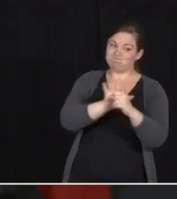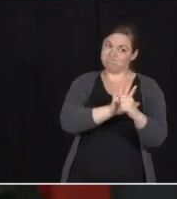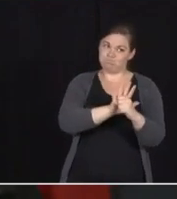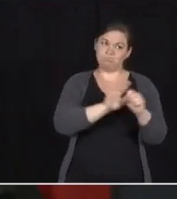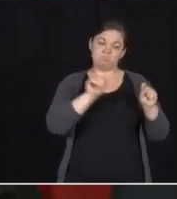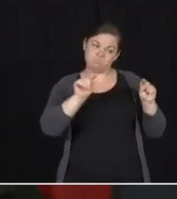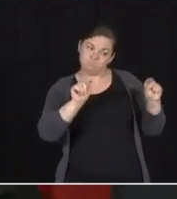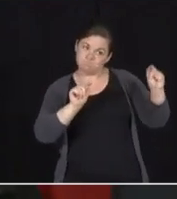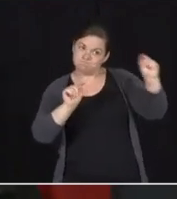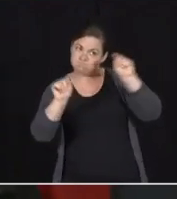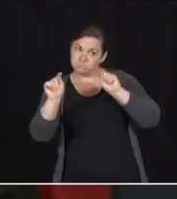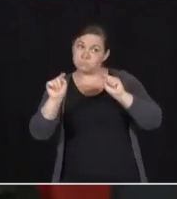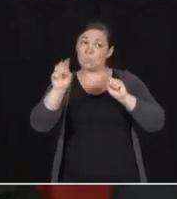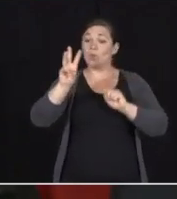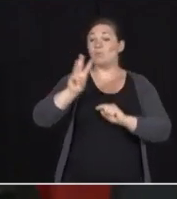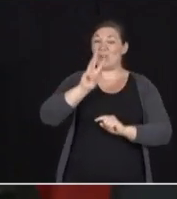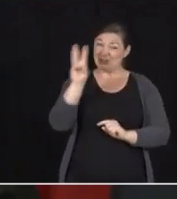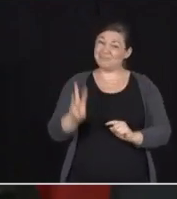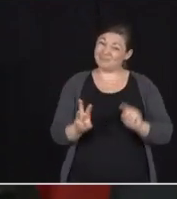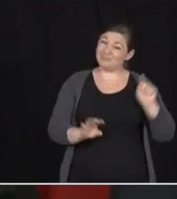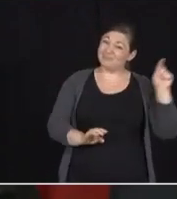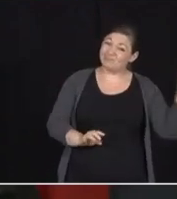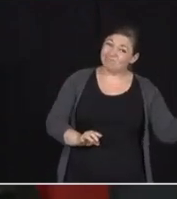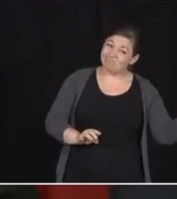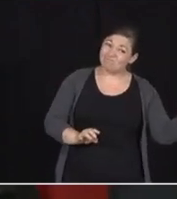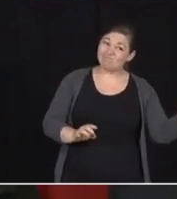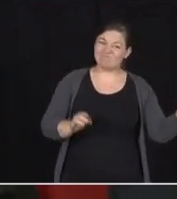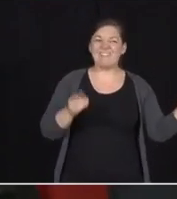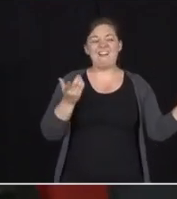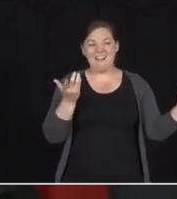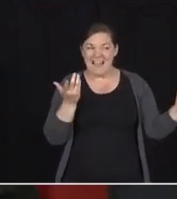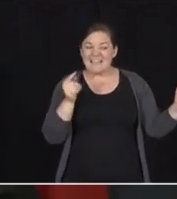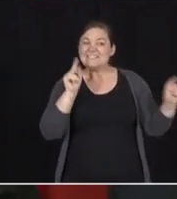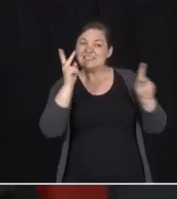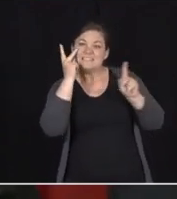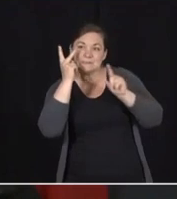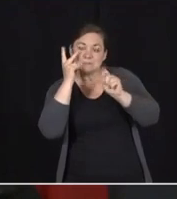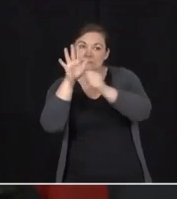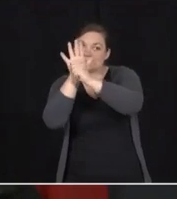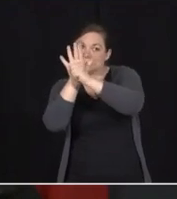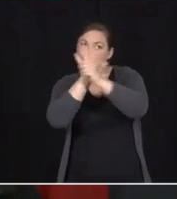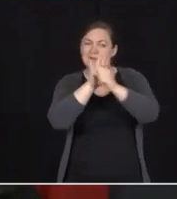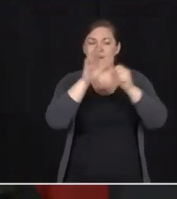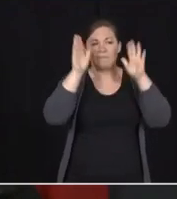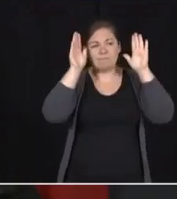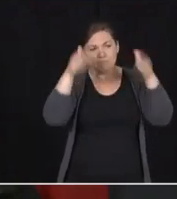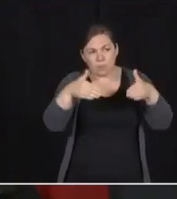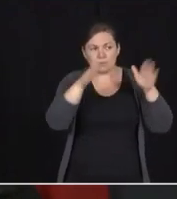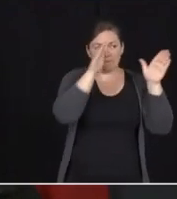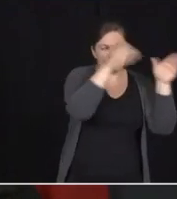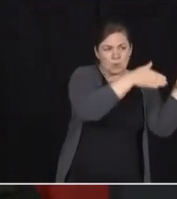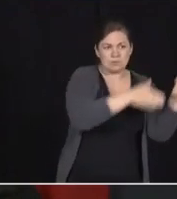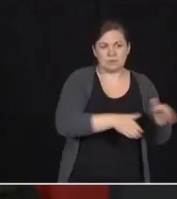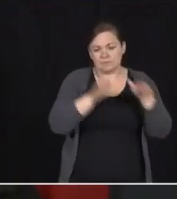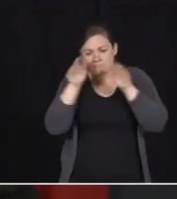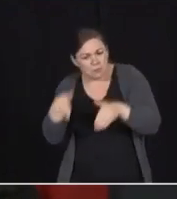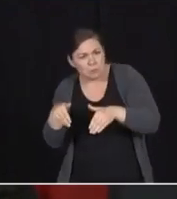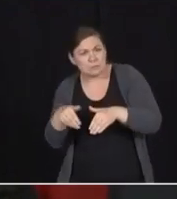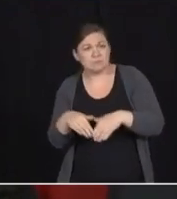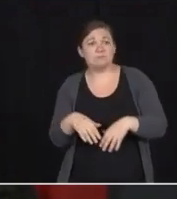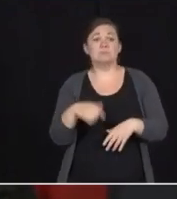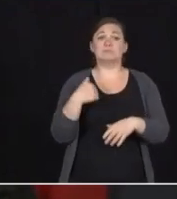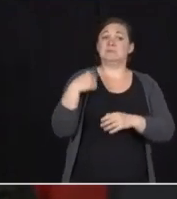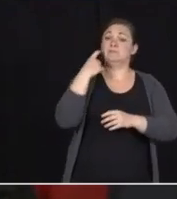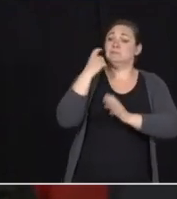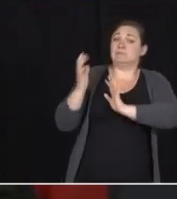and then Windsor-Essex area. Those are some of the areas that we're going to focus on. I had a conversation with Mayor Brown